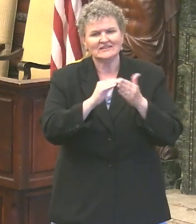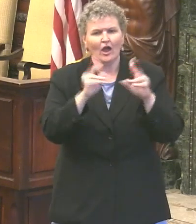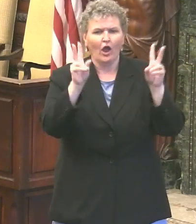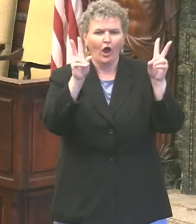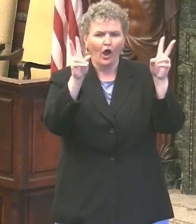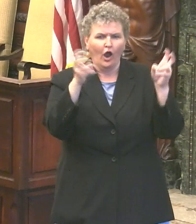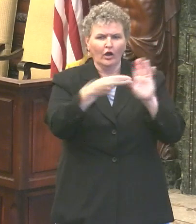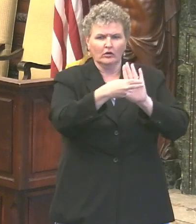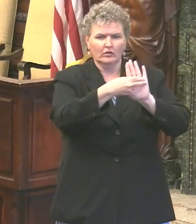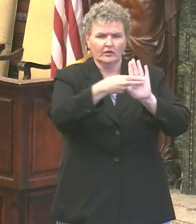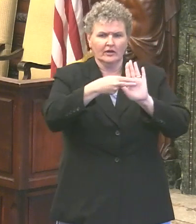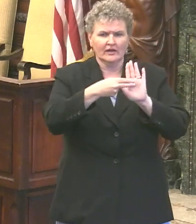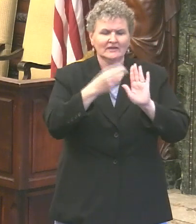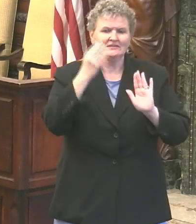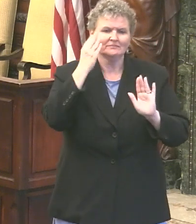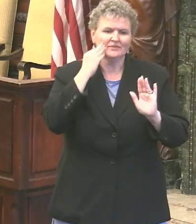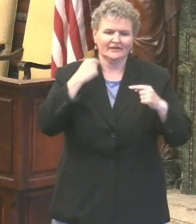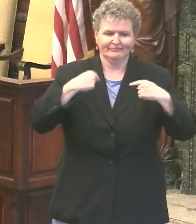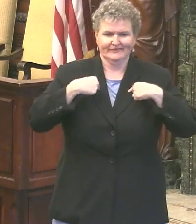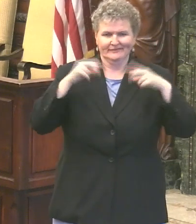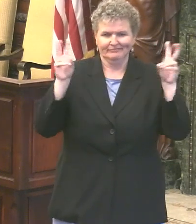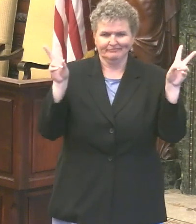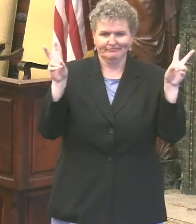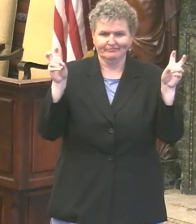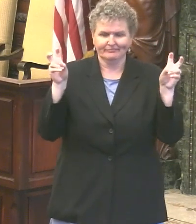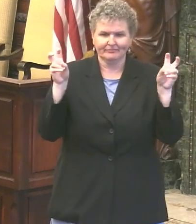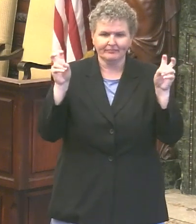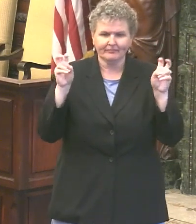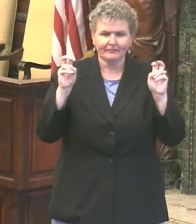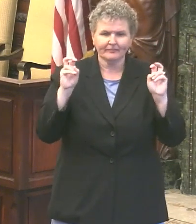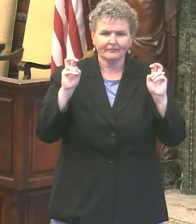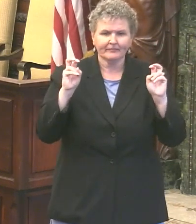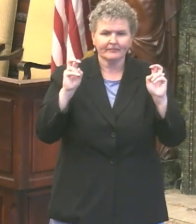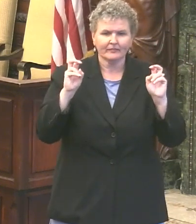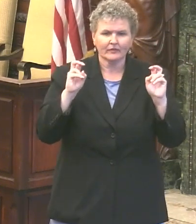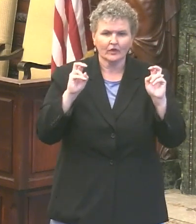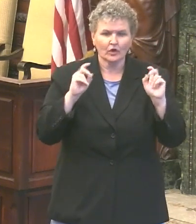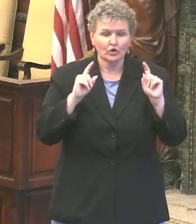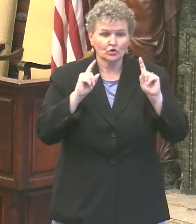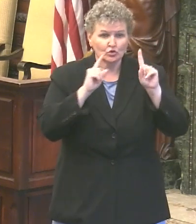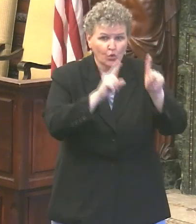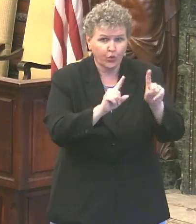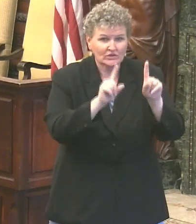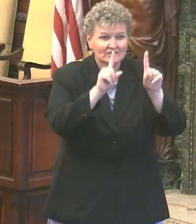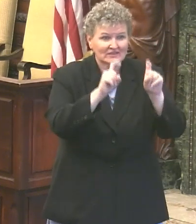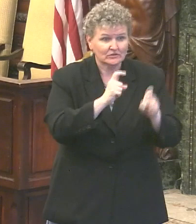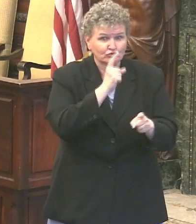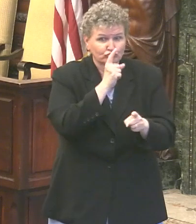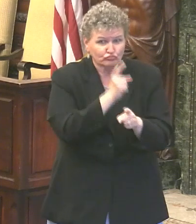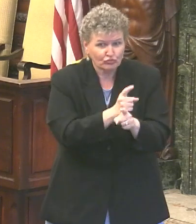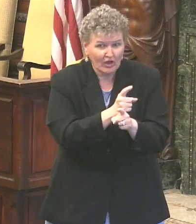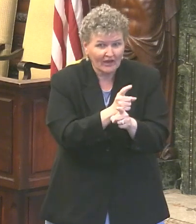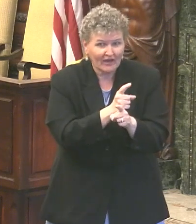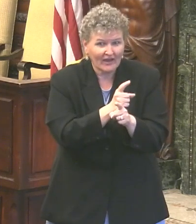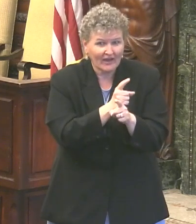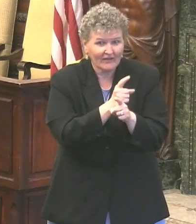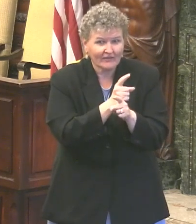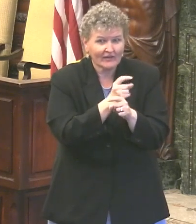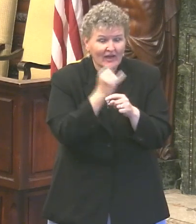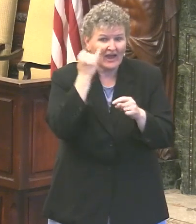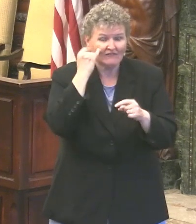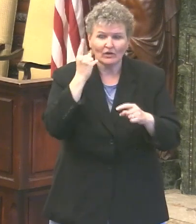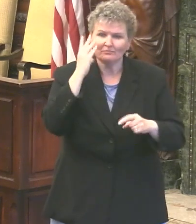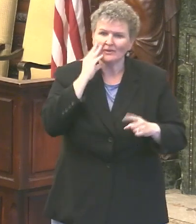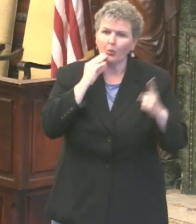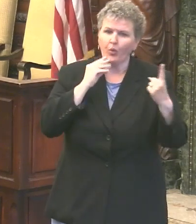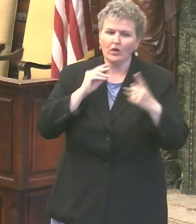regardless of which symptom, to be symptomatic. Is that correct? Yes. Okay, so